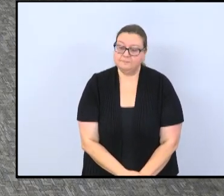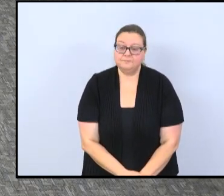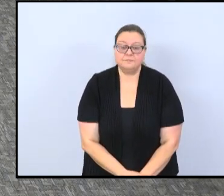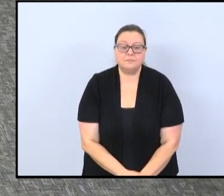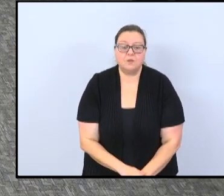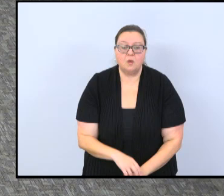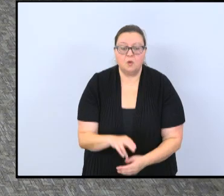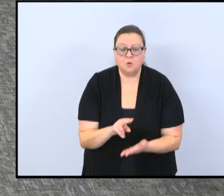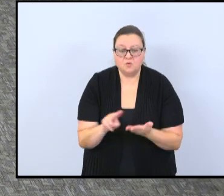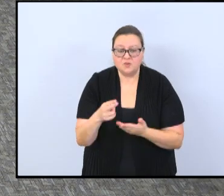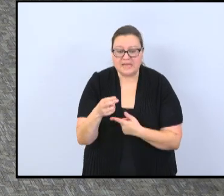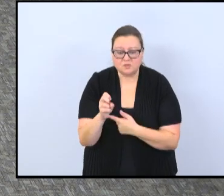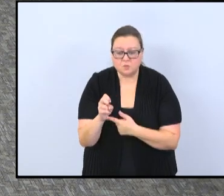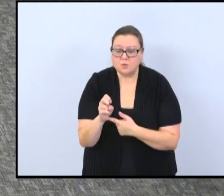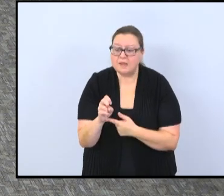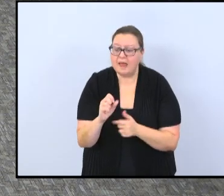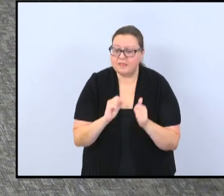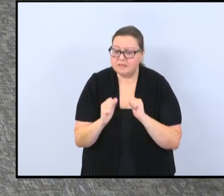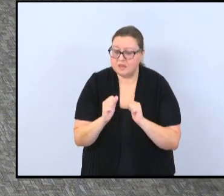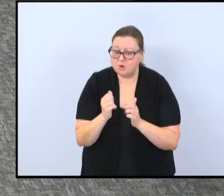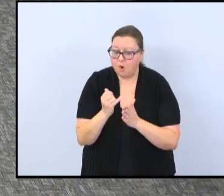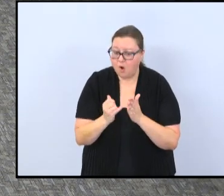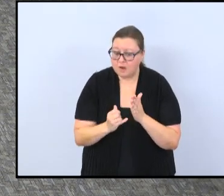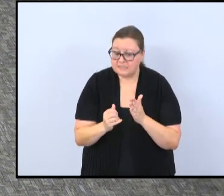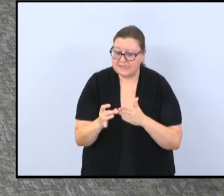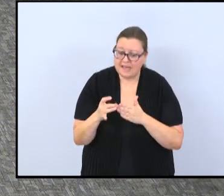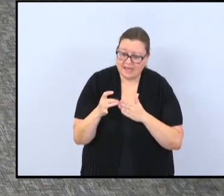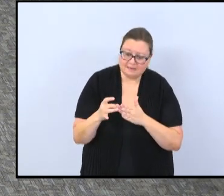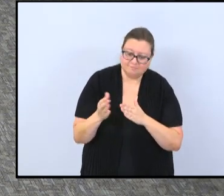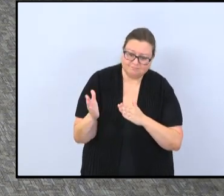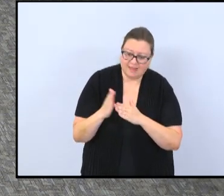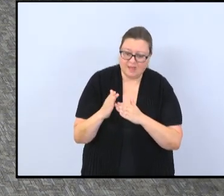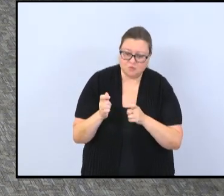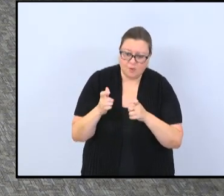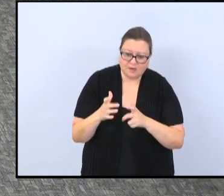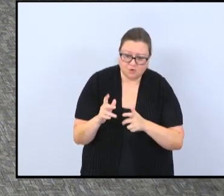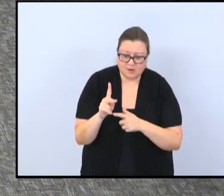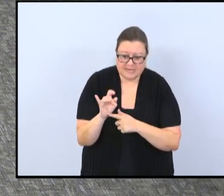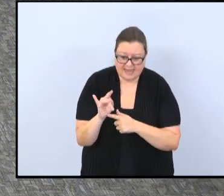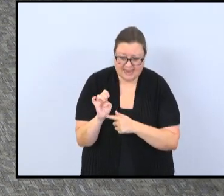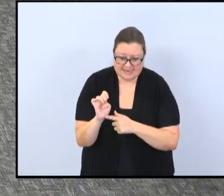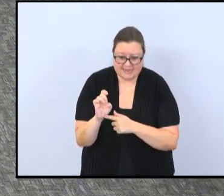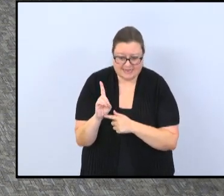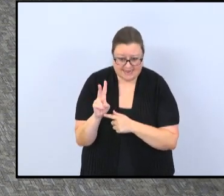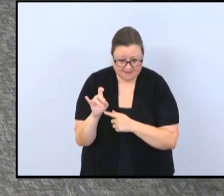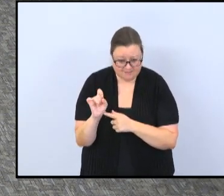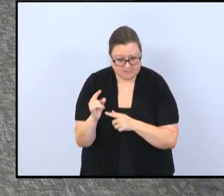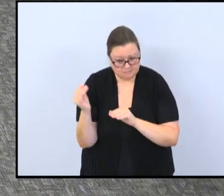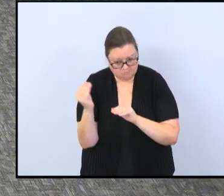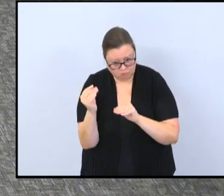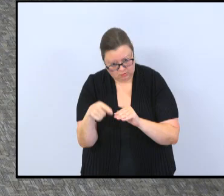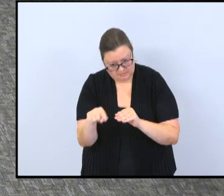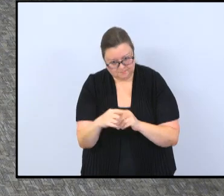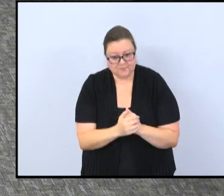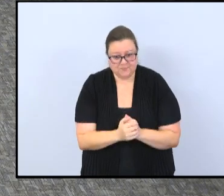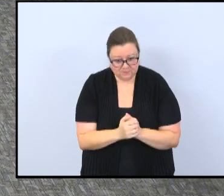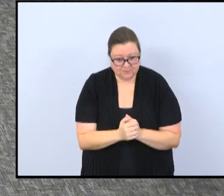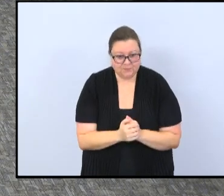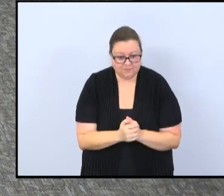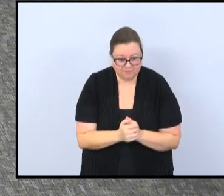And University High Theater Arts Head Director and Technical Director Katie Davis instructs these students.